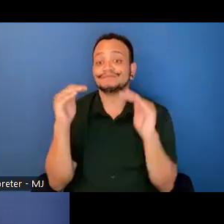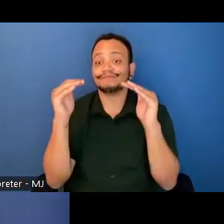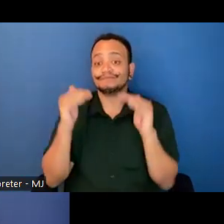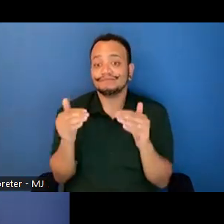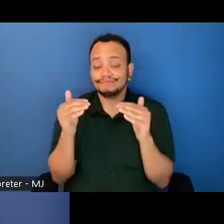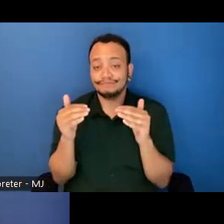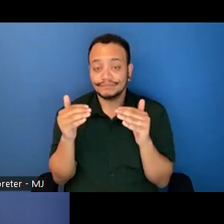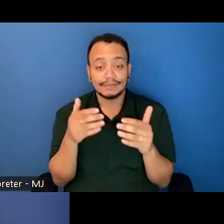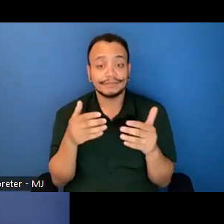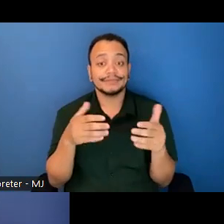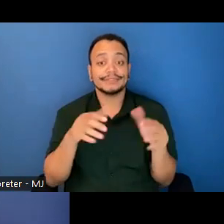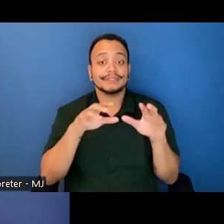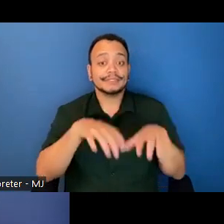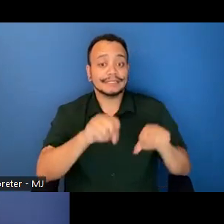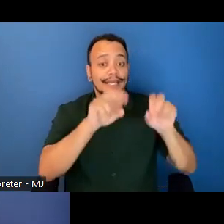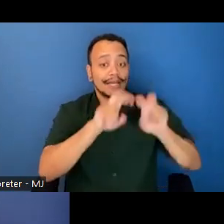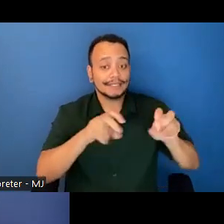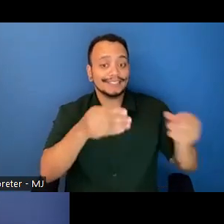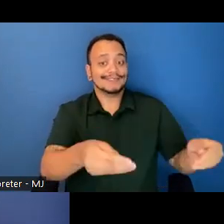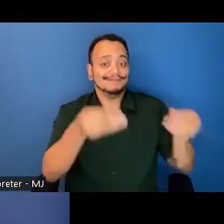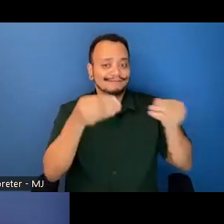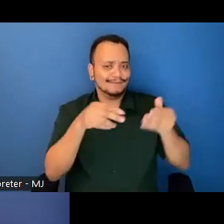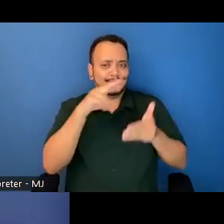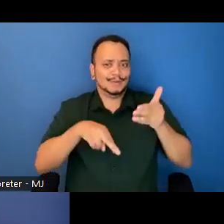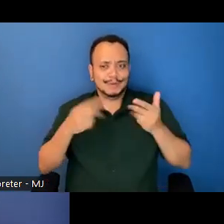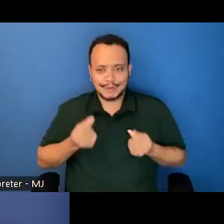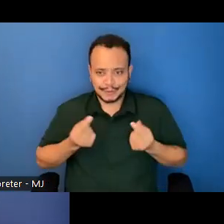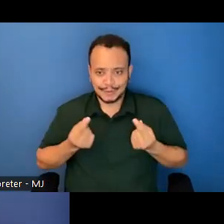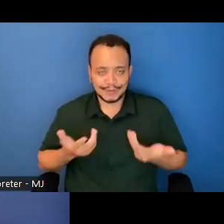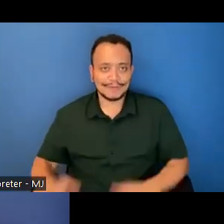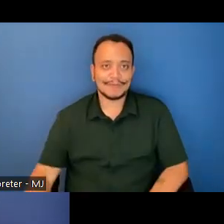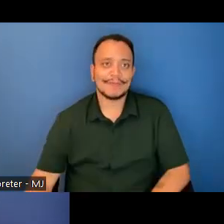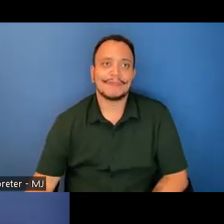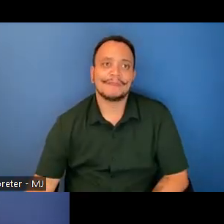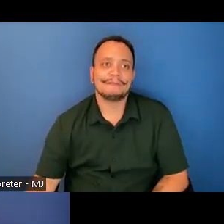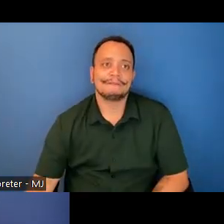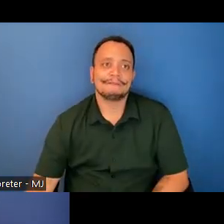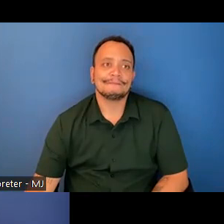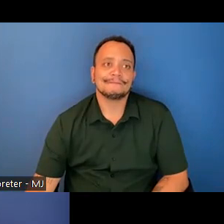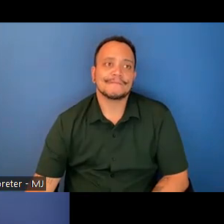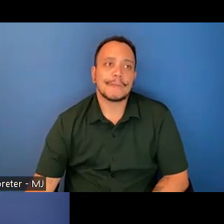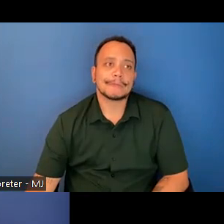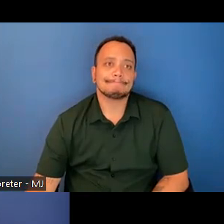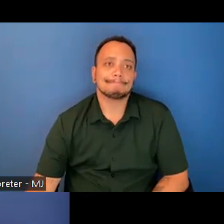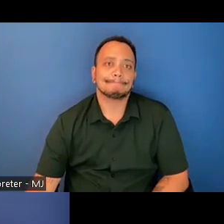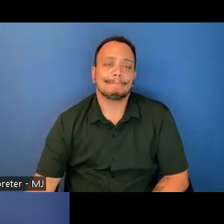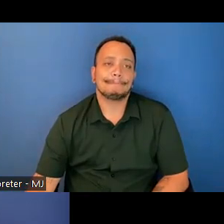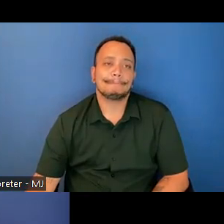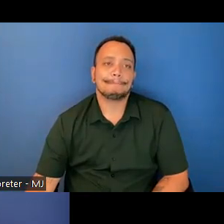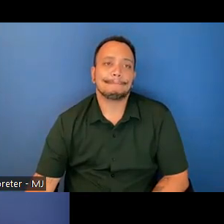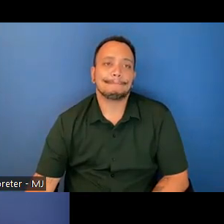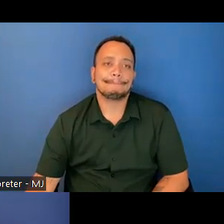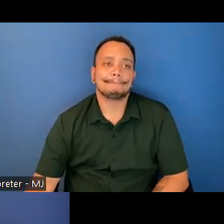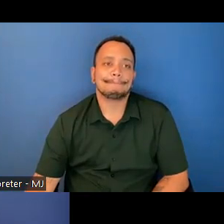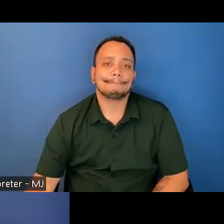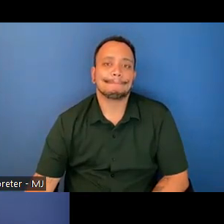results, sort of taking us back to the skills assessment tool that's available on the One